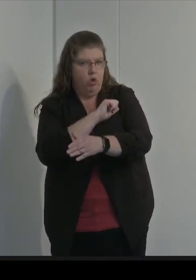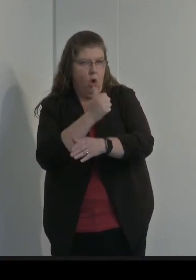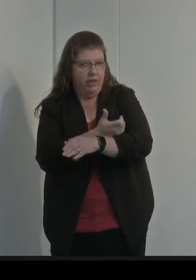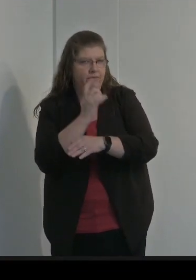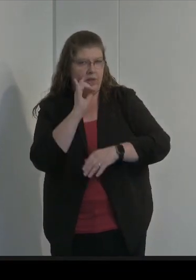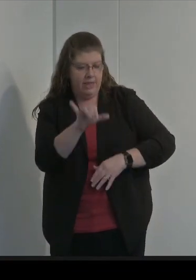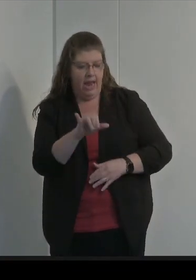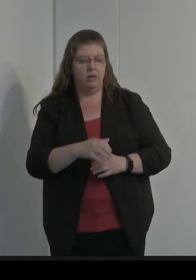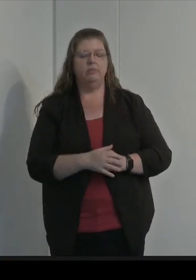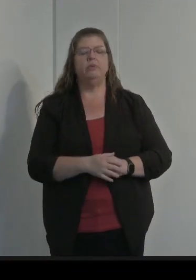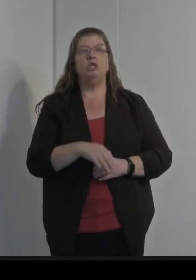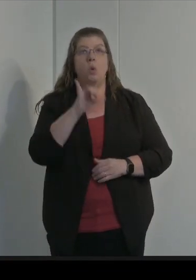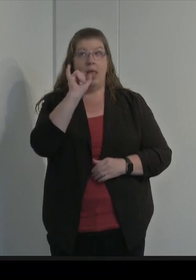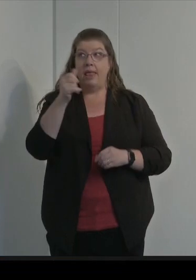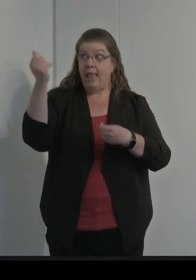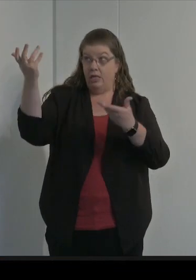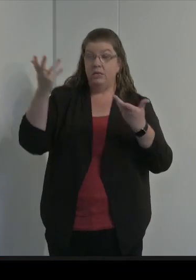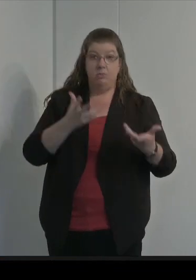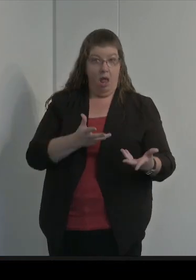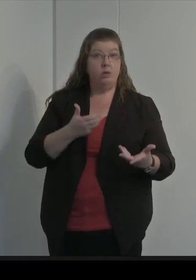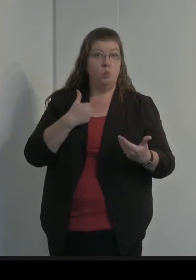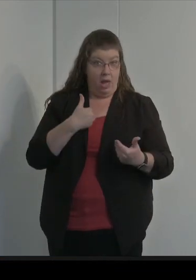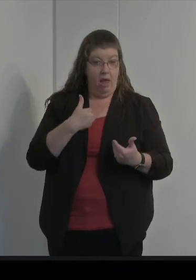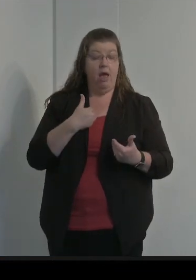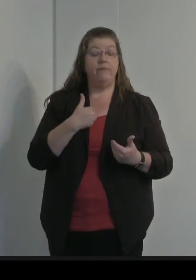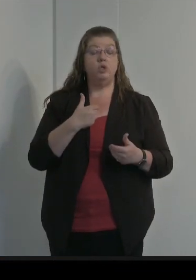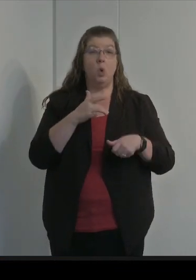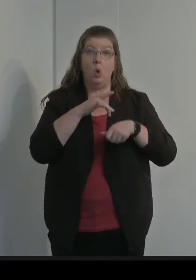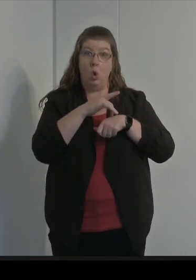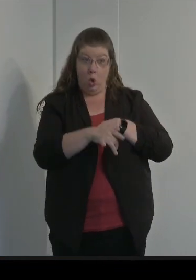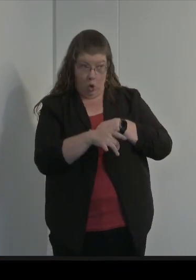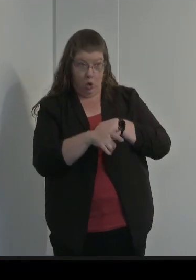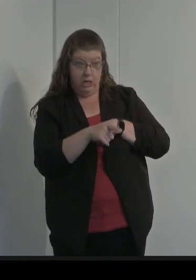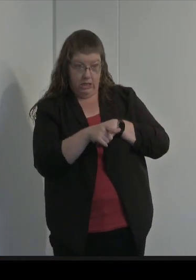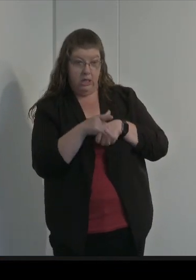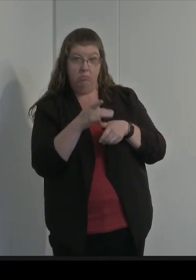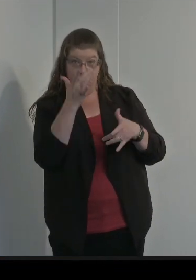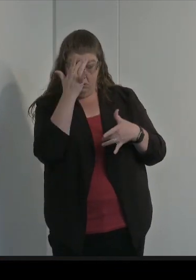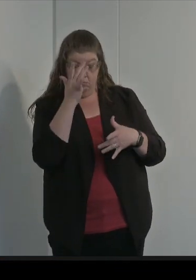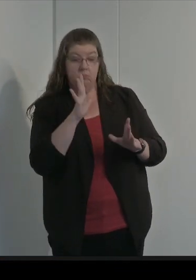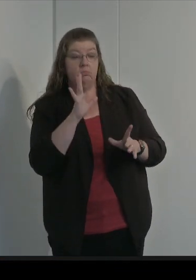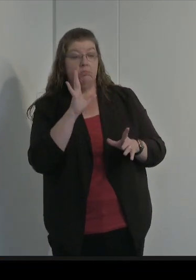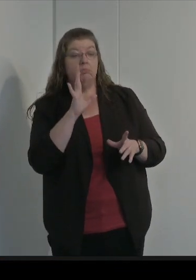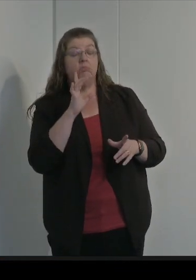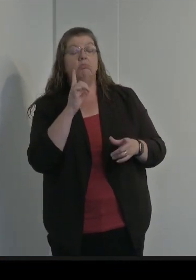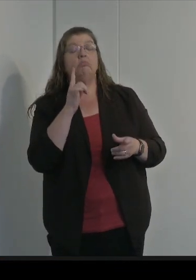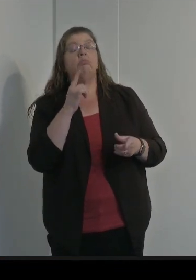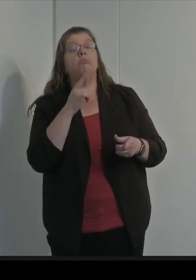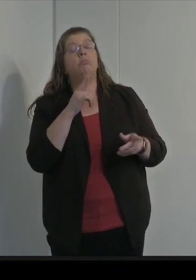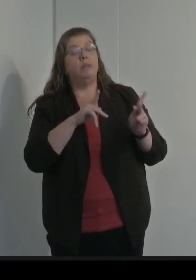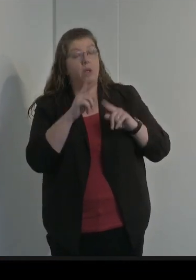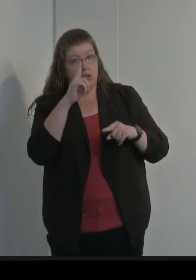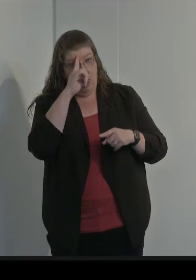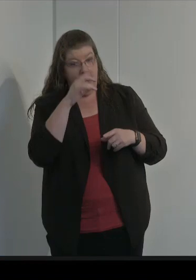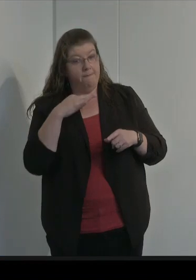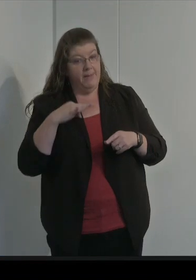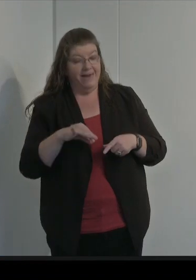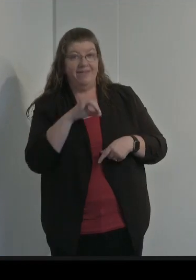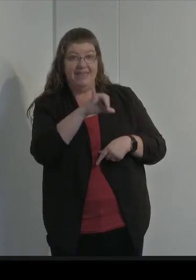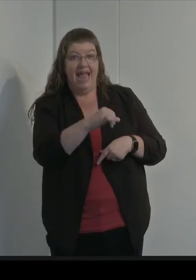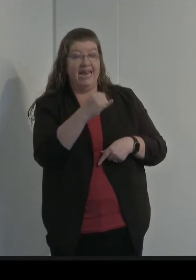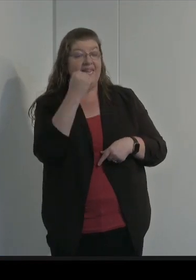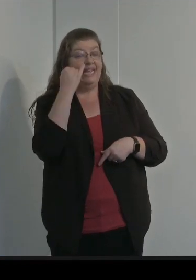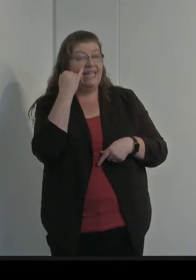had that supplied to us. And so early on, people are thought to get benefit from that if